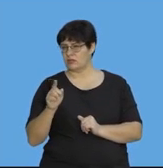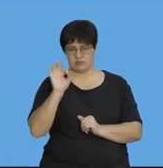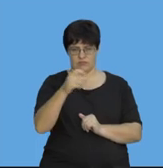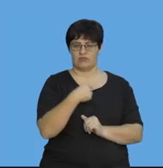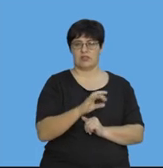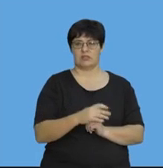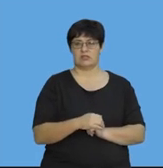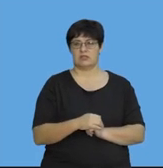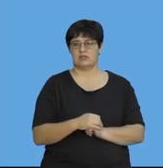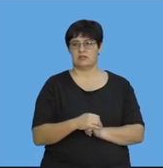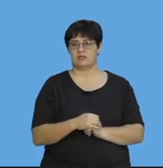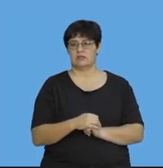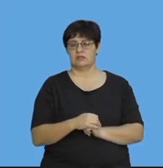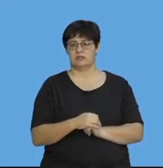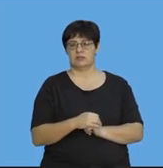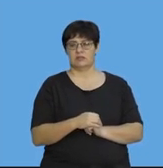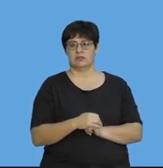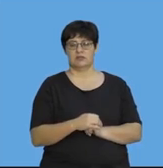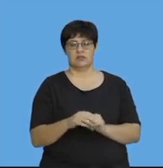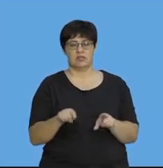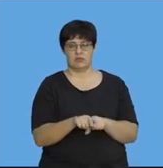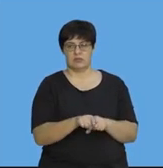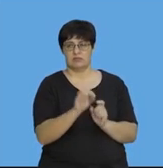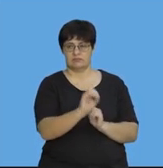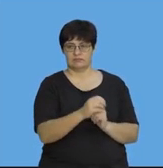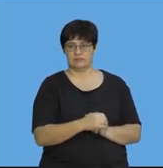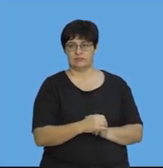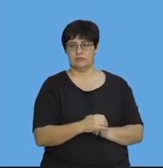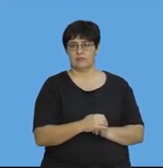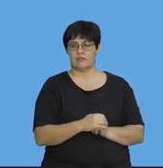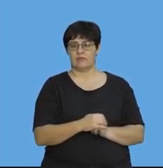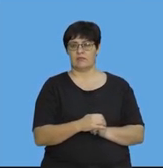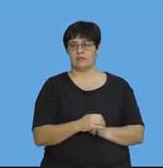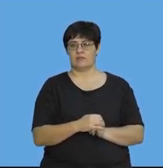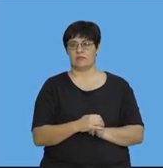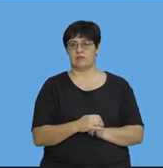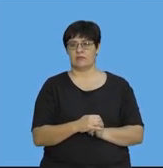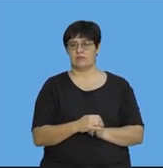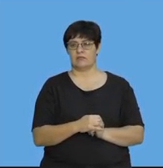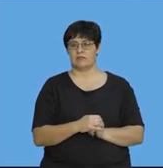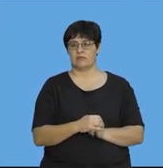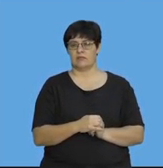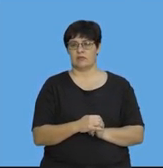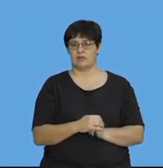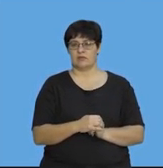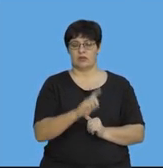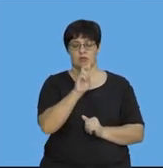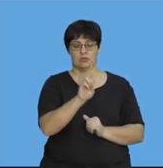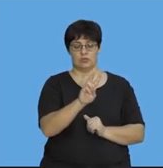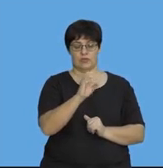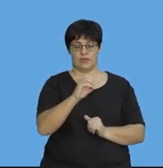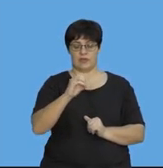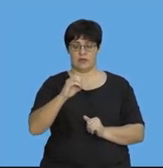that I got that. That is 4, because we don't want to use the wrong values. Let's put that in the calculator.